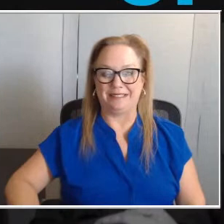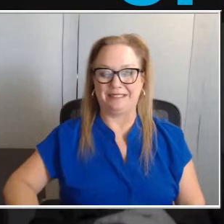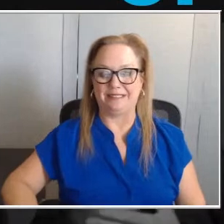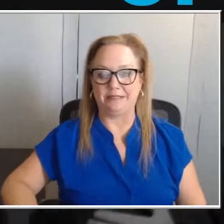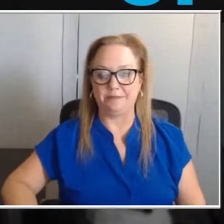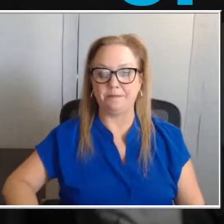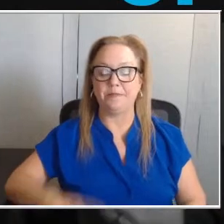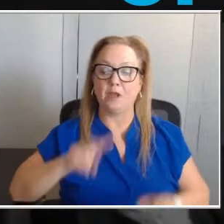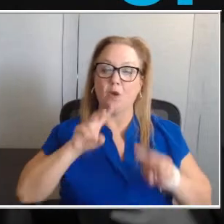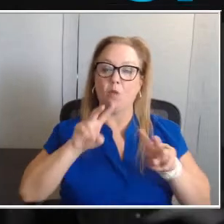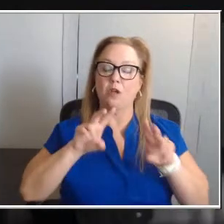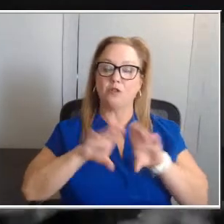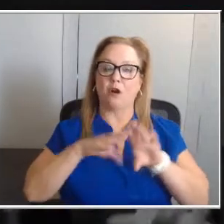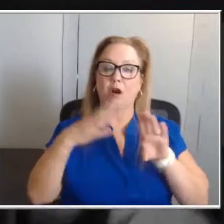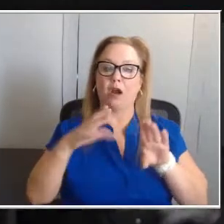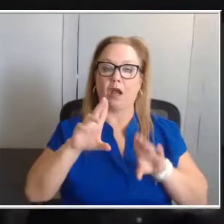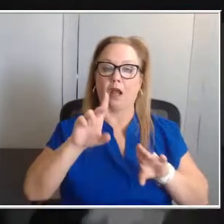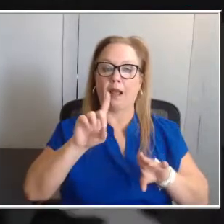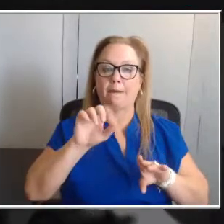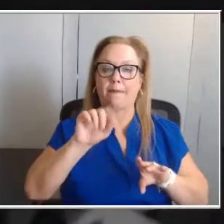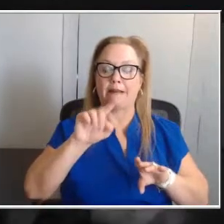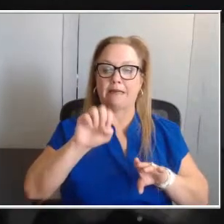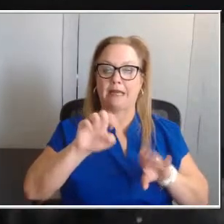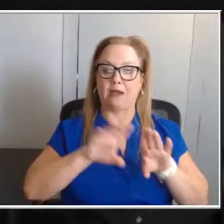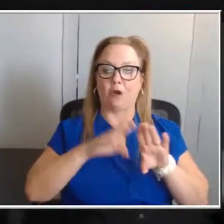Subscribe to our Morning Medical Update and Open